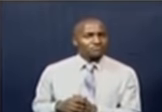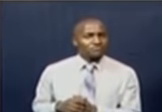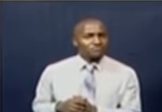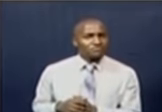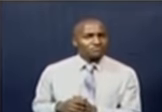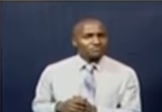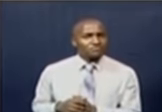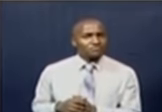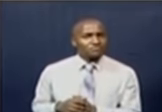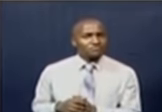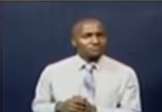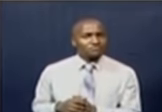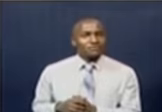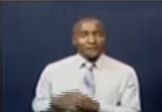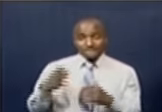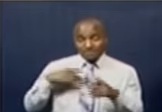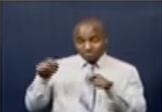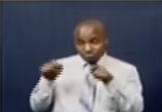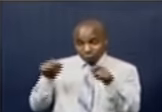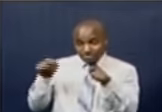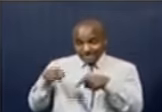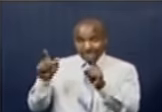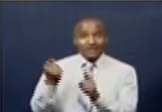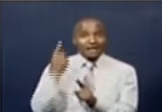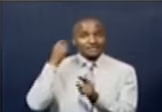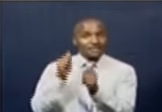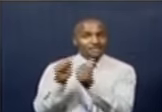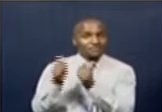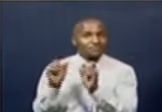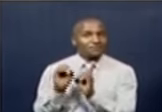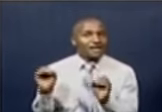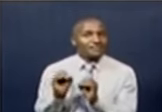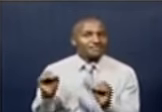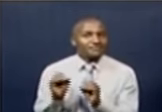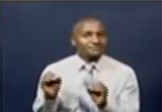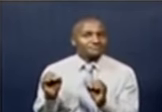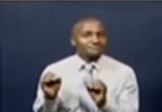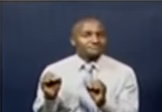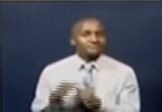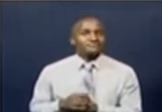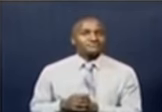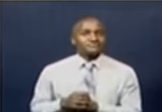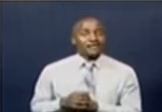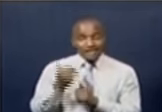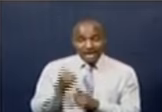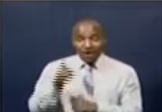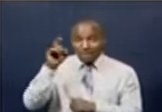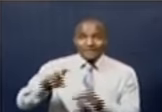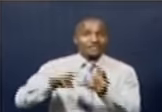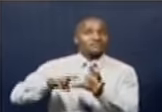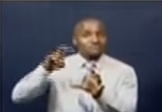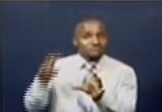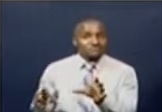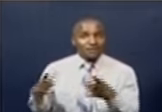doesn't understand sports properly. And now it is time to go home and have new